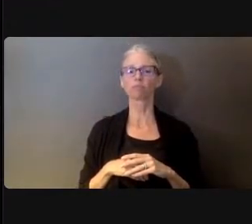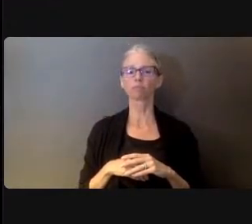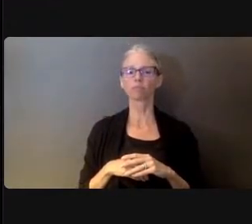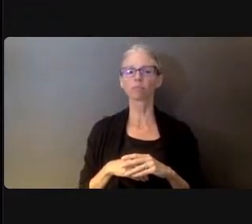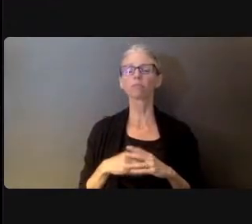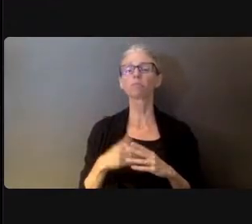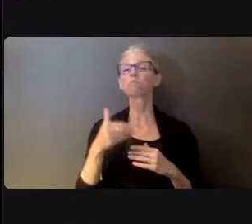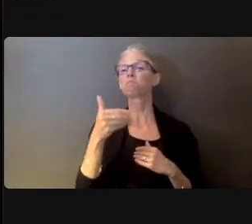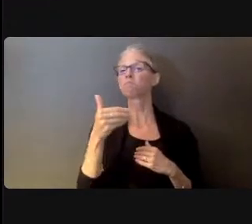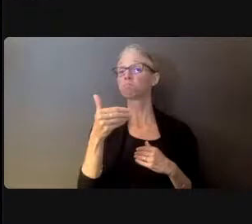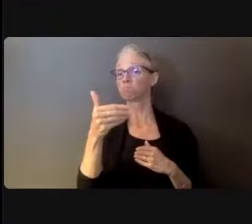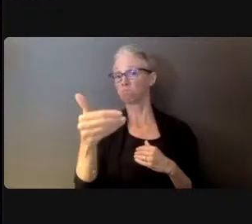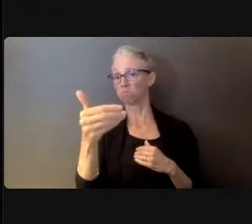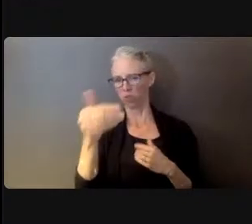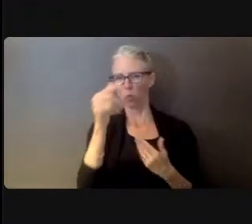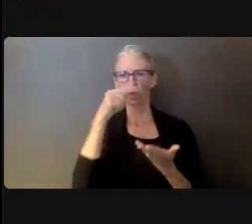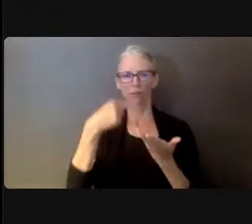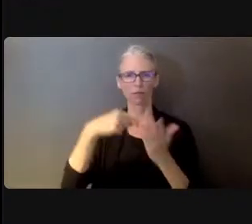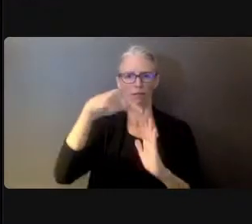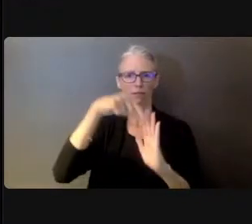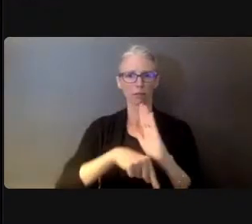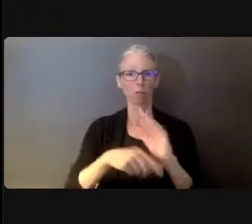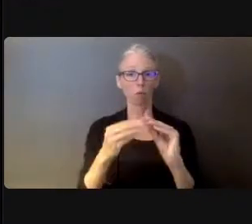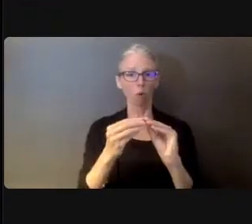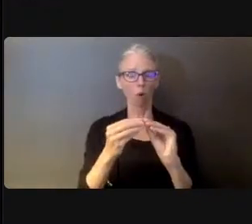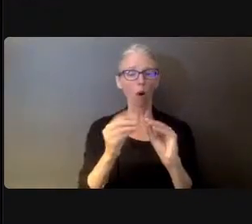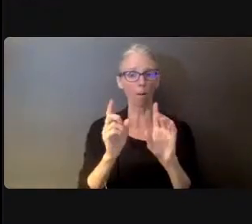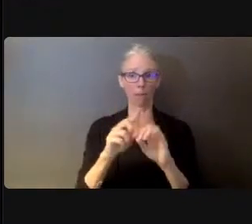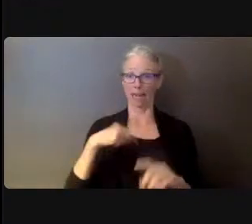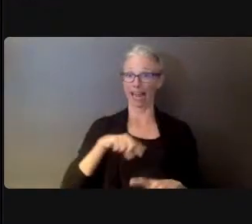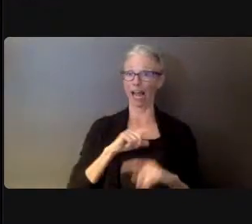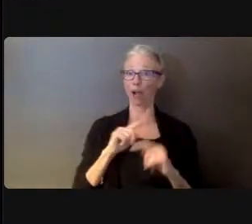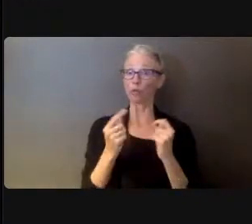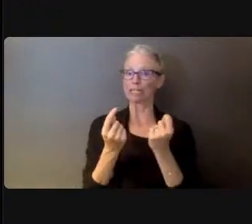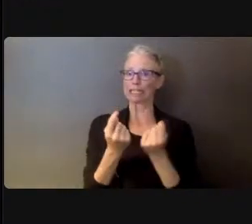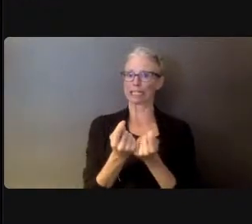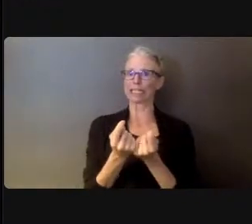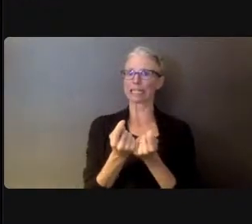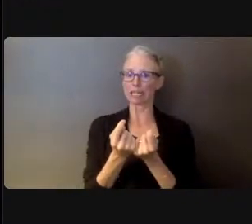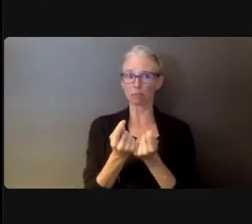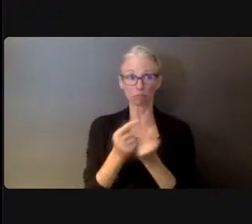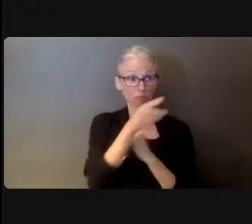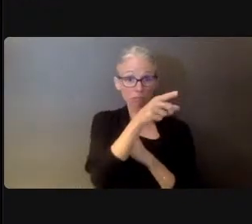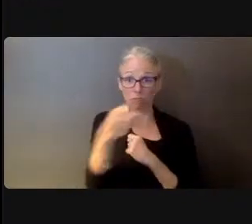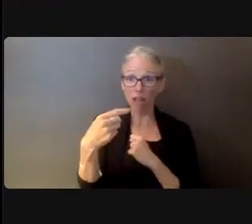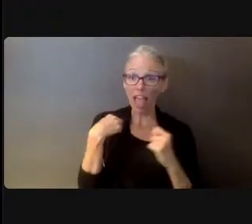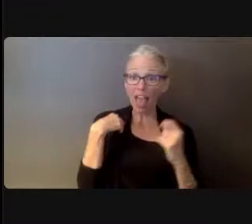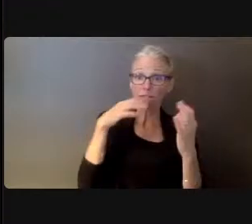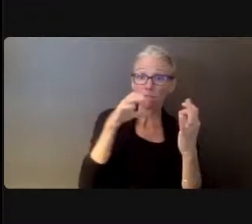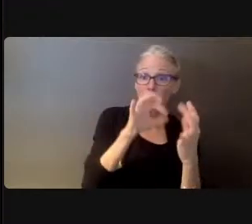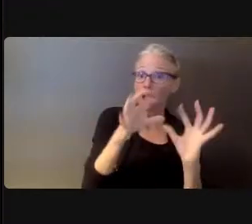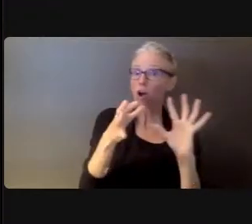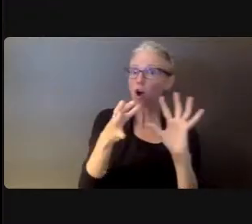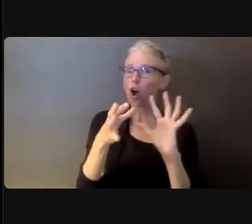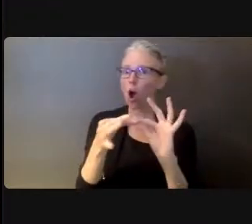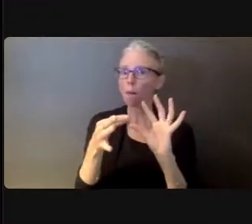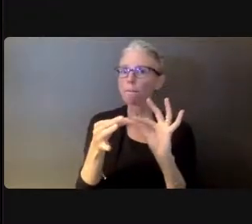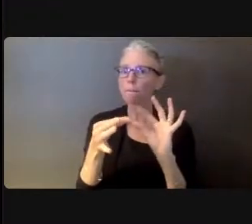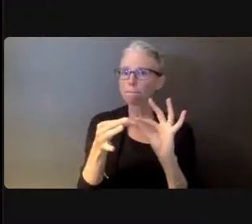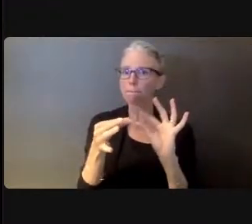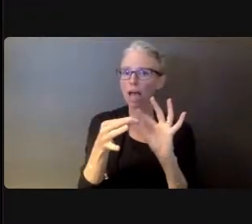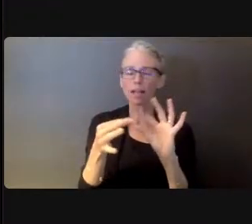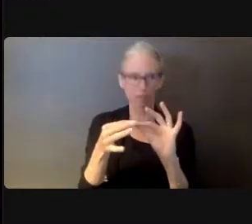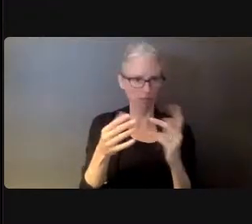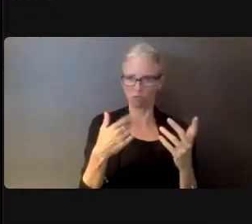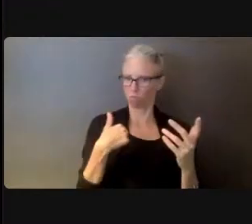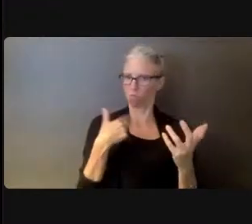But our team is here to help you submit those comments. I think someone is going to post a link to where you can find